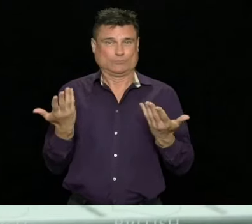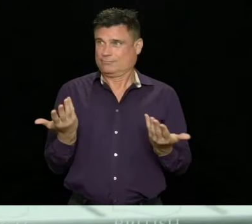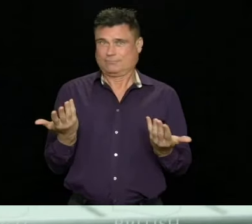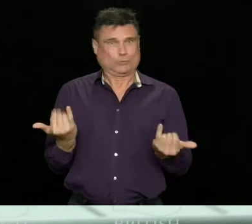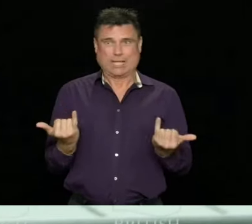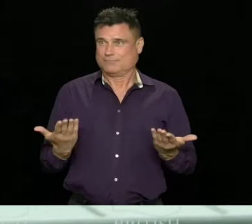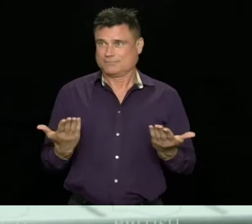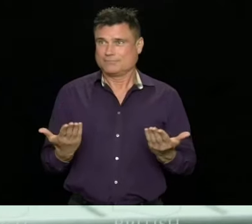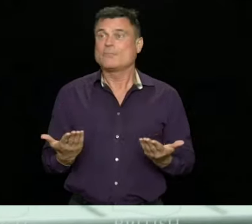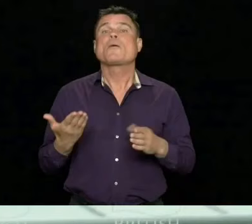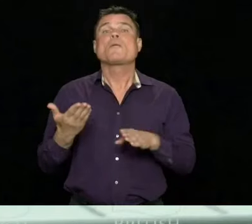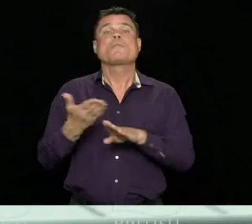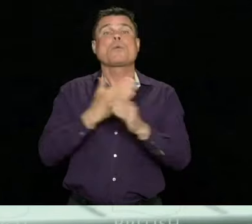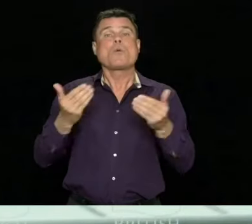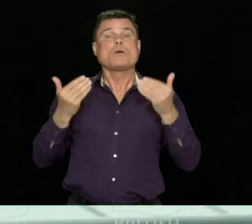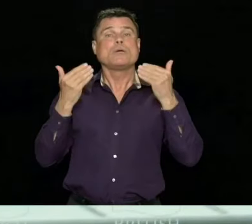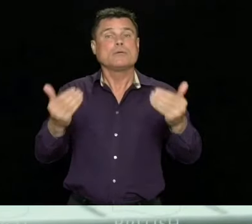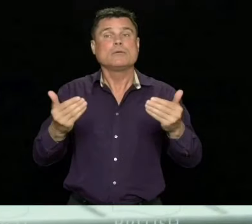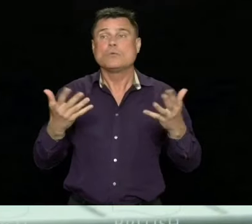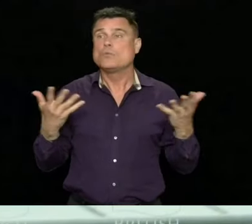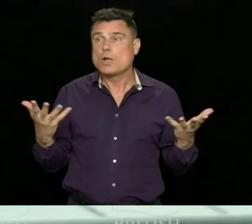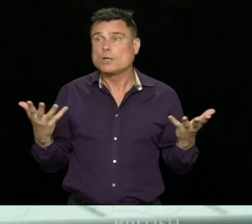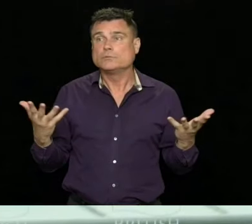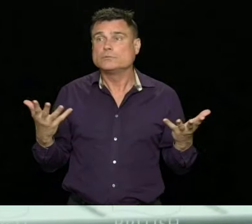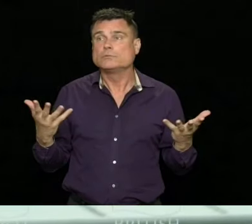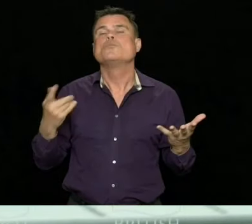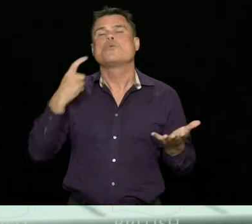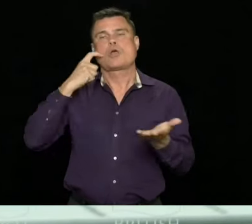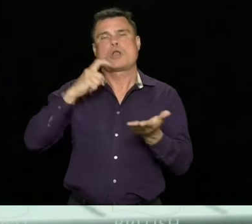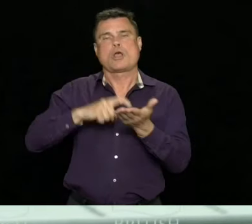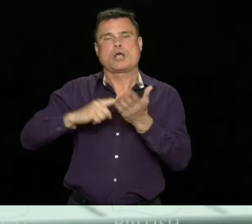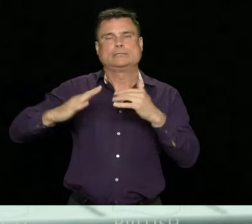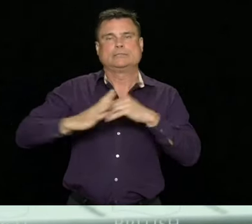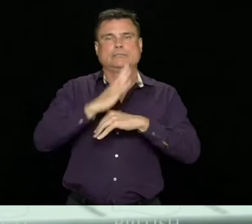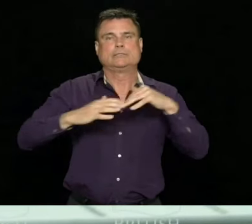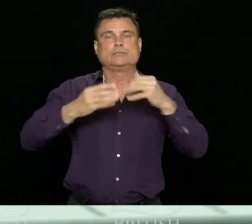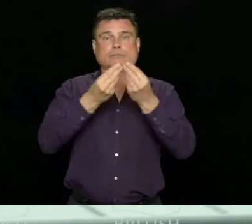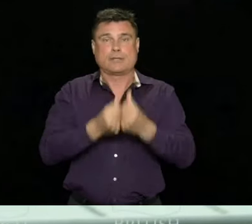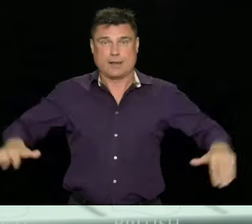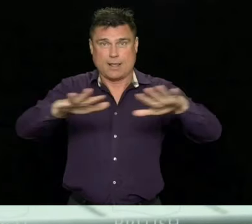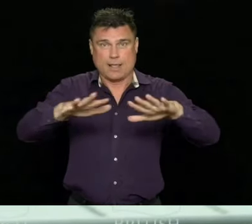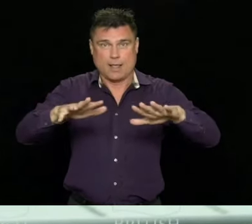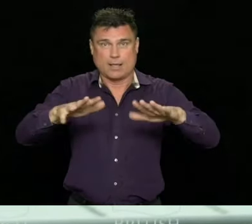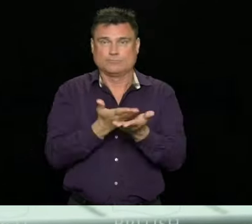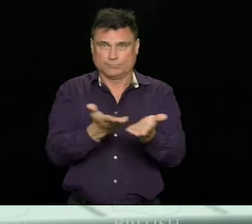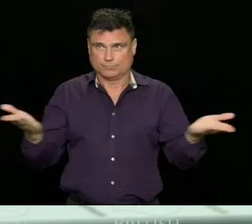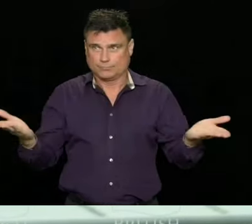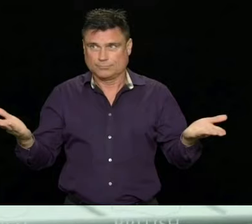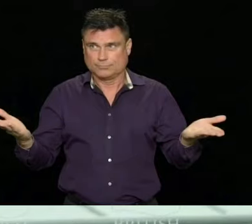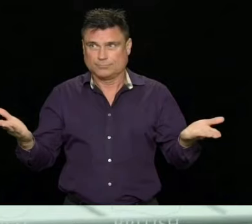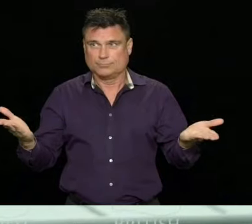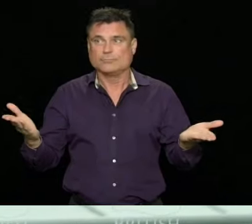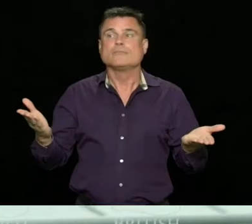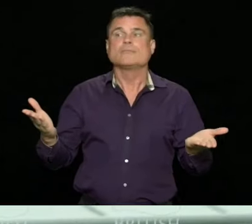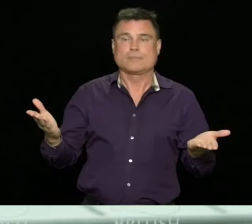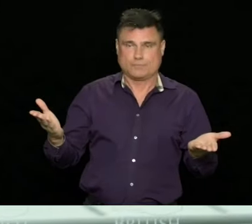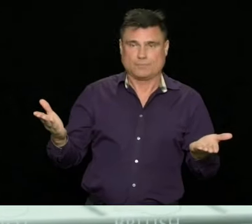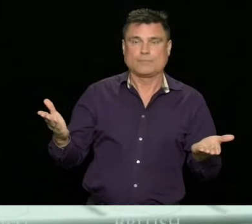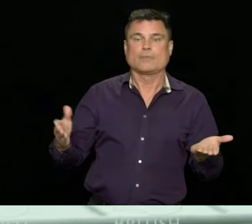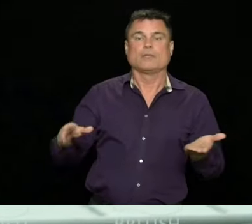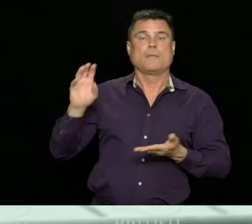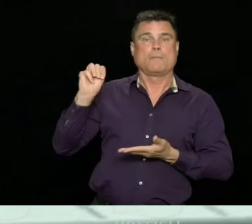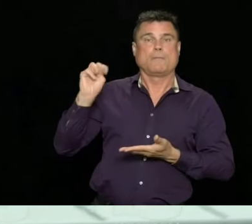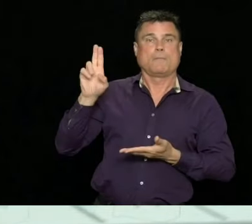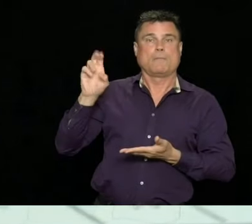the traditional territory of Coast Salish people, including the Squamish, Tsleil-Waututh, and Musqueam